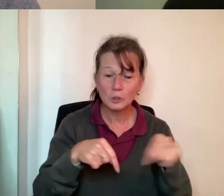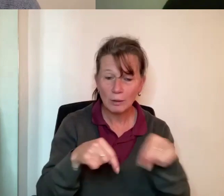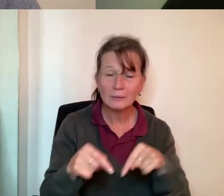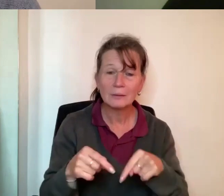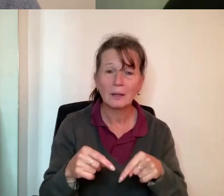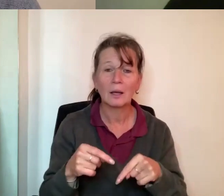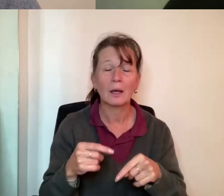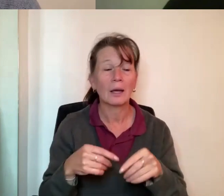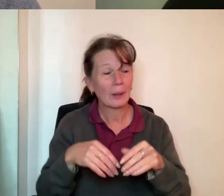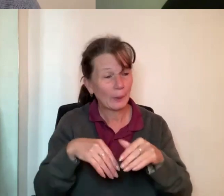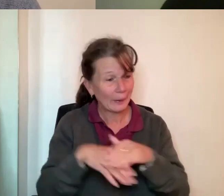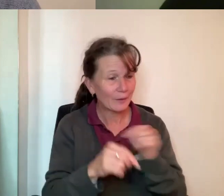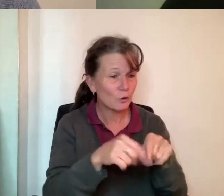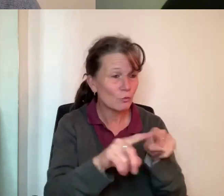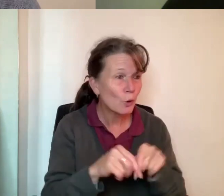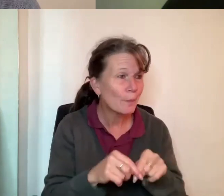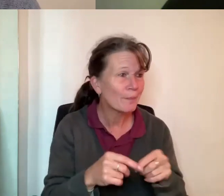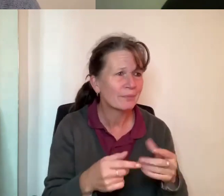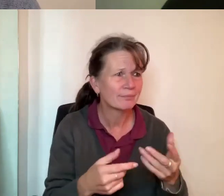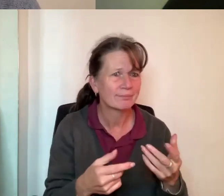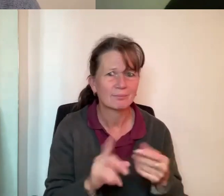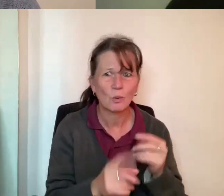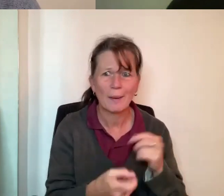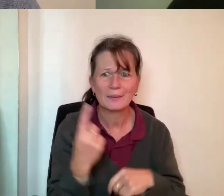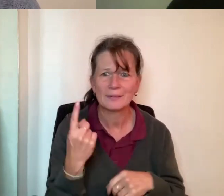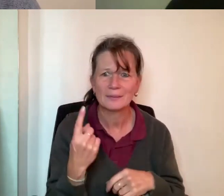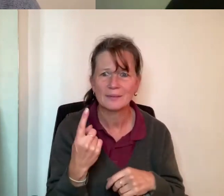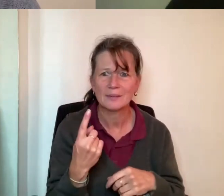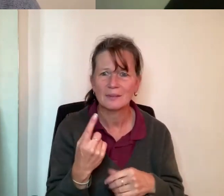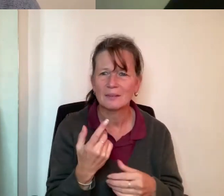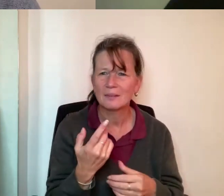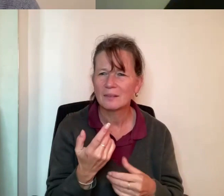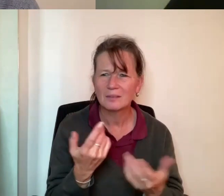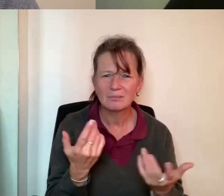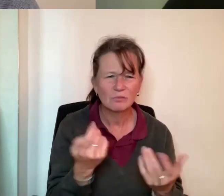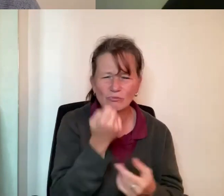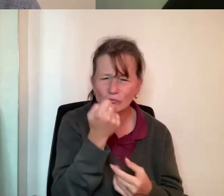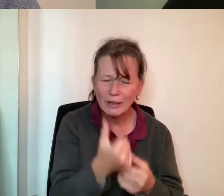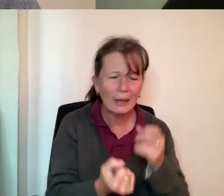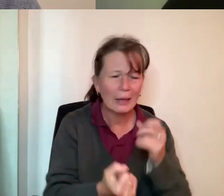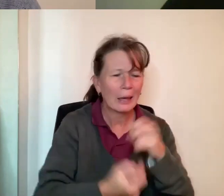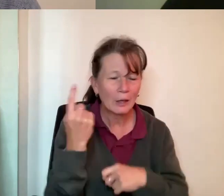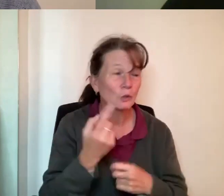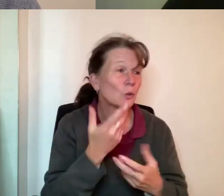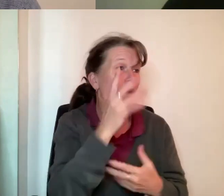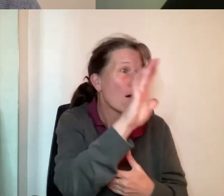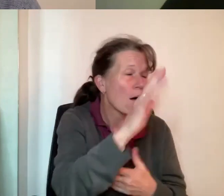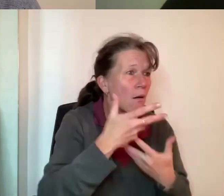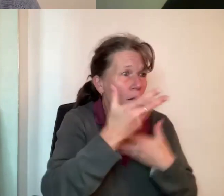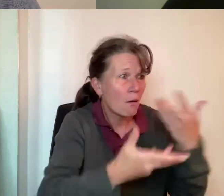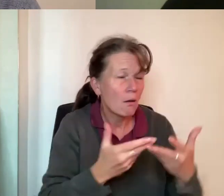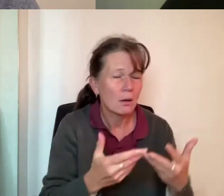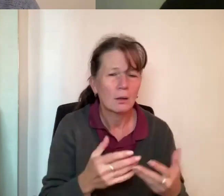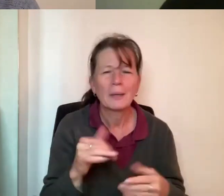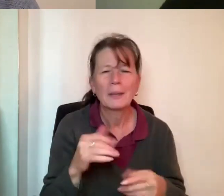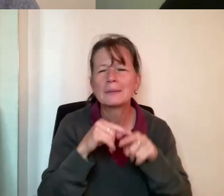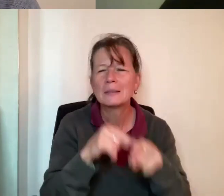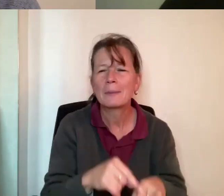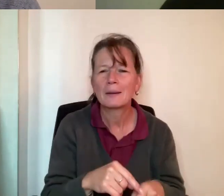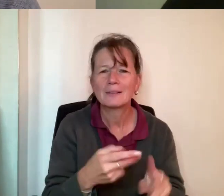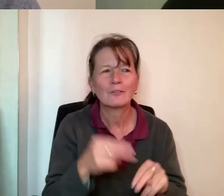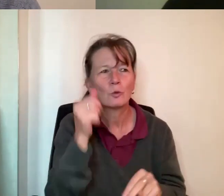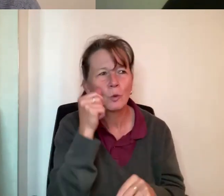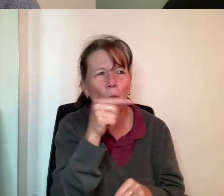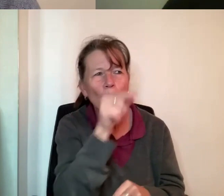you like what happens? You don't even get that chance to to do that. It just depends on who you know or whether someone has happened to see